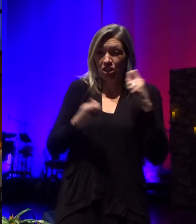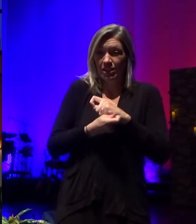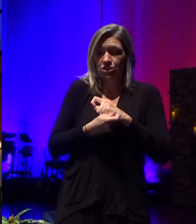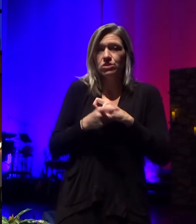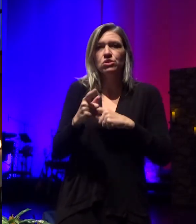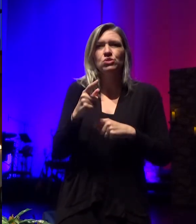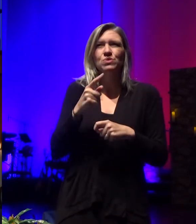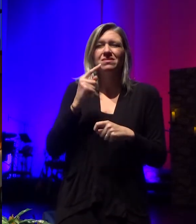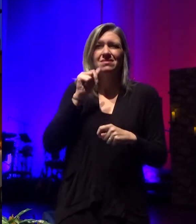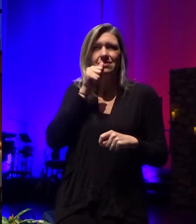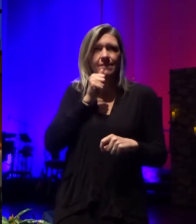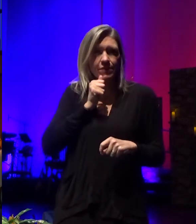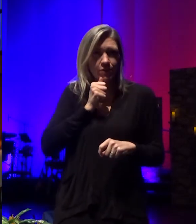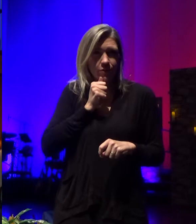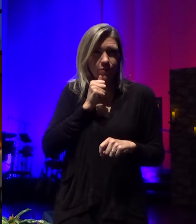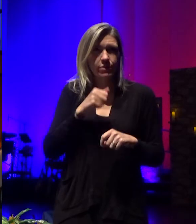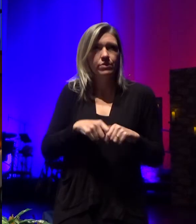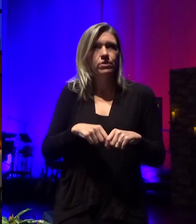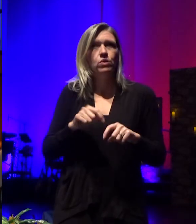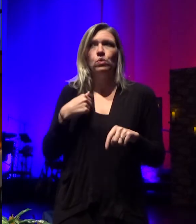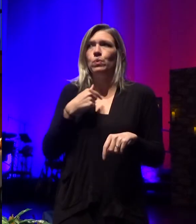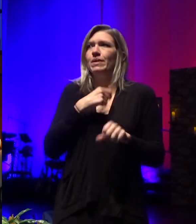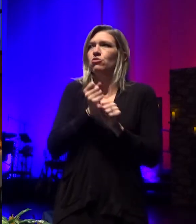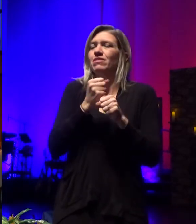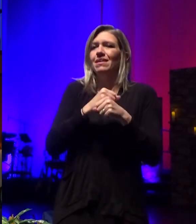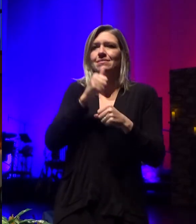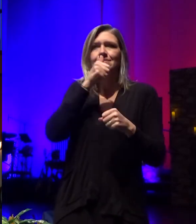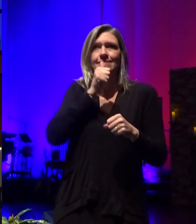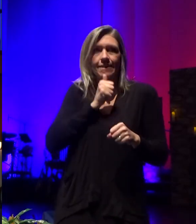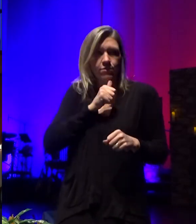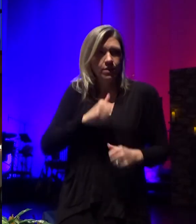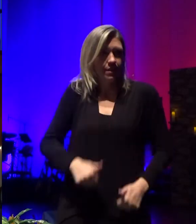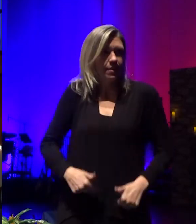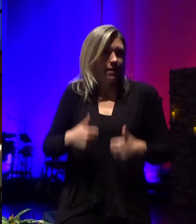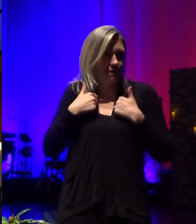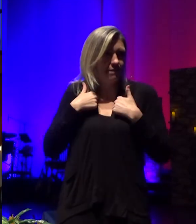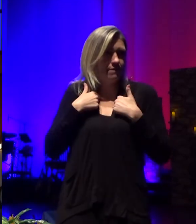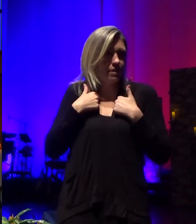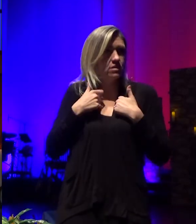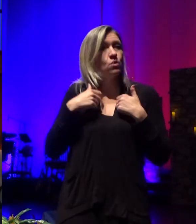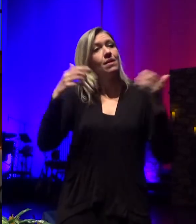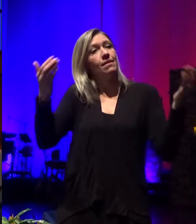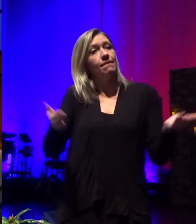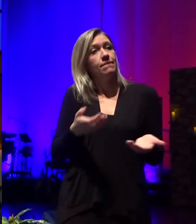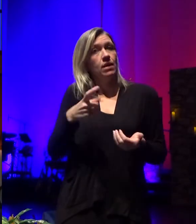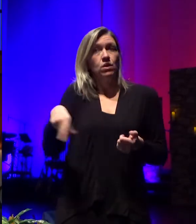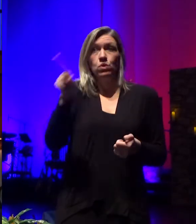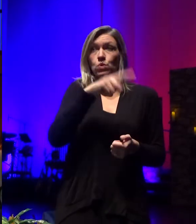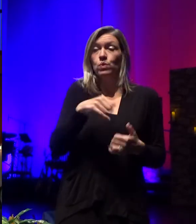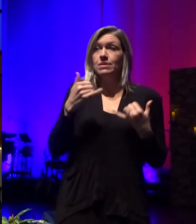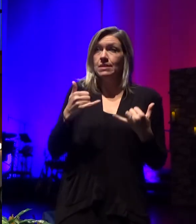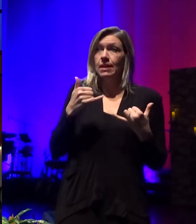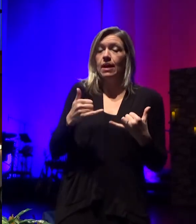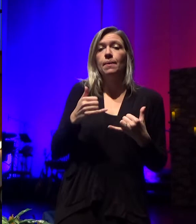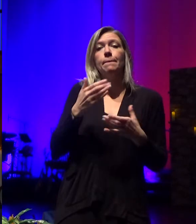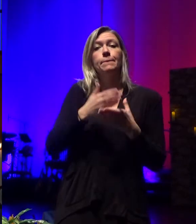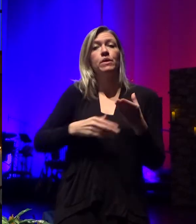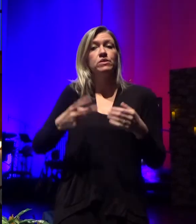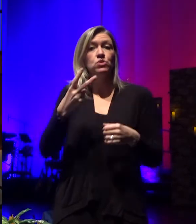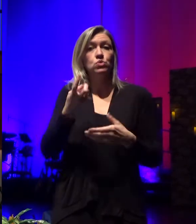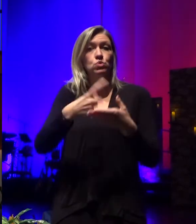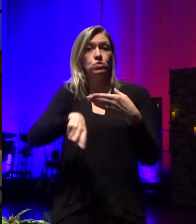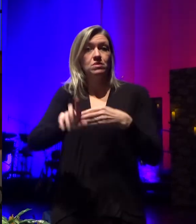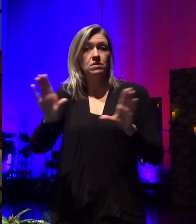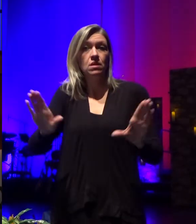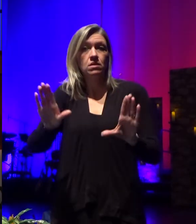suffer. And we create this kind of suffering in our life. And so I'm inviting you today, and as I do part 2 next Sunday, to